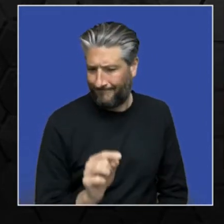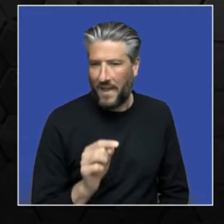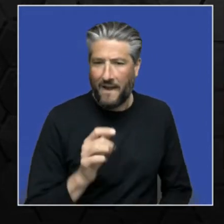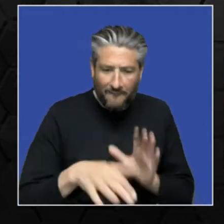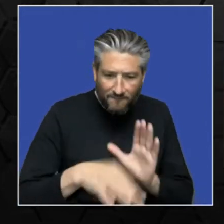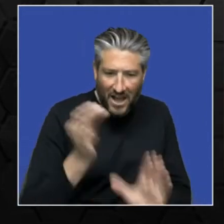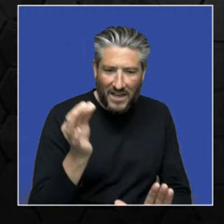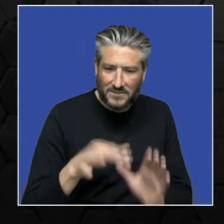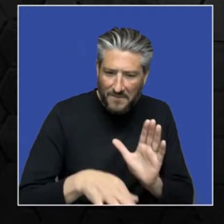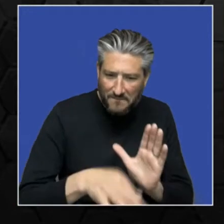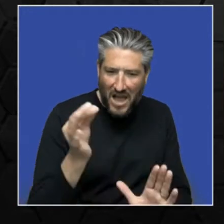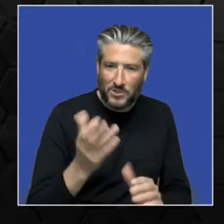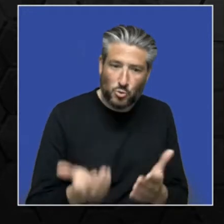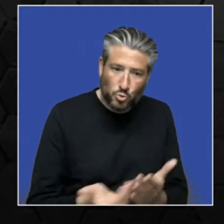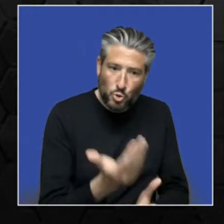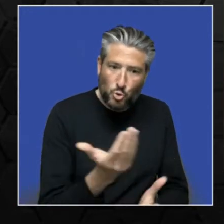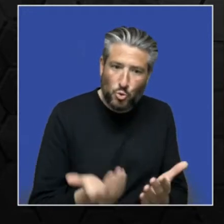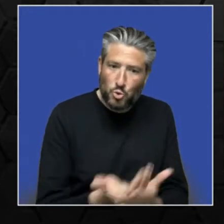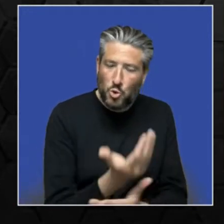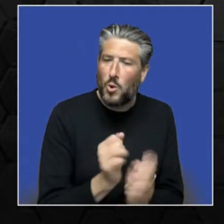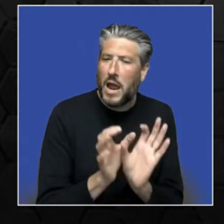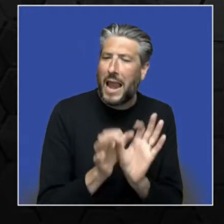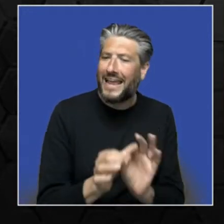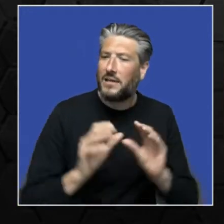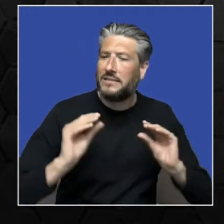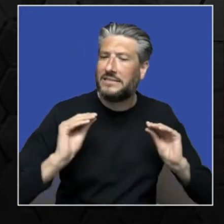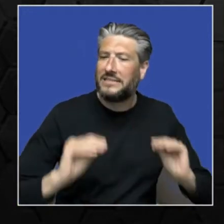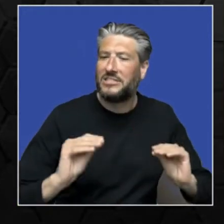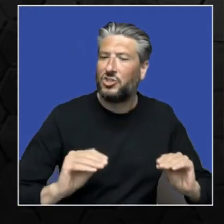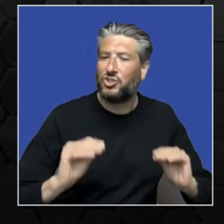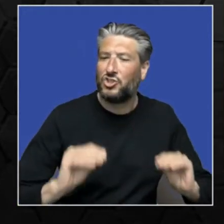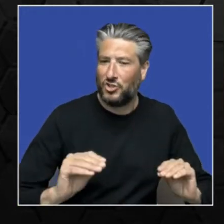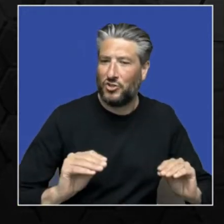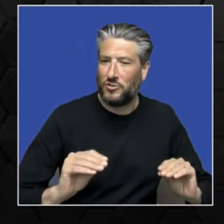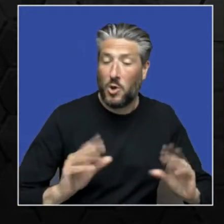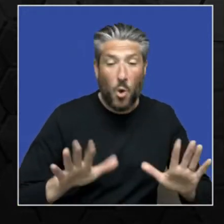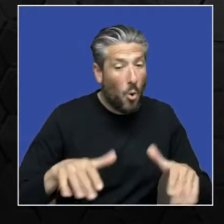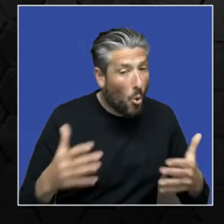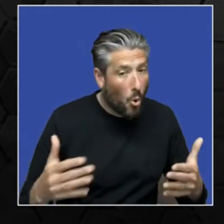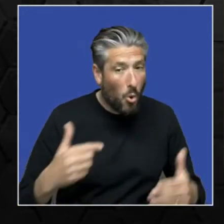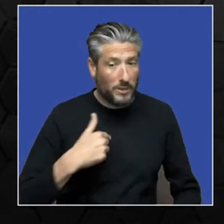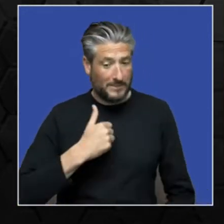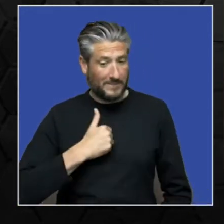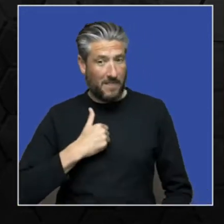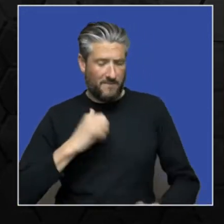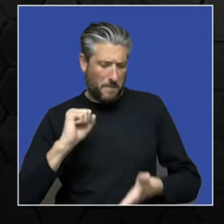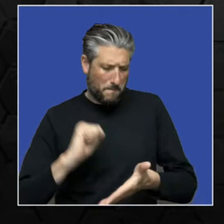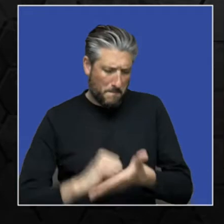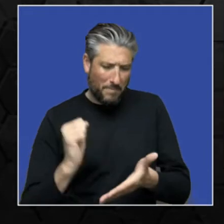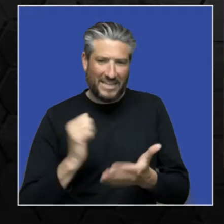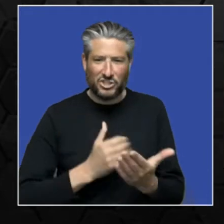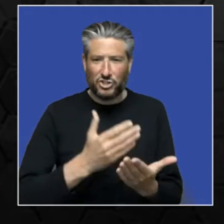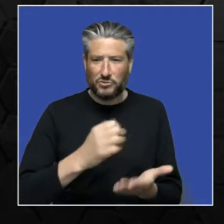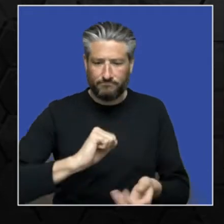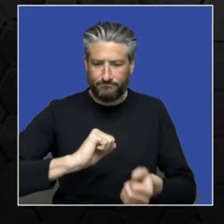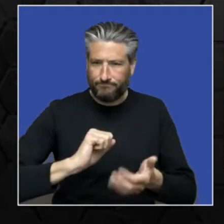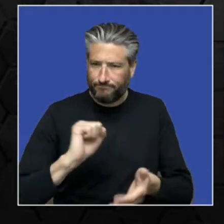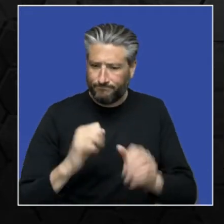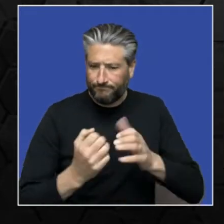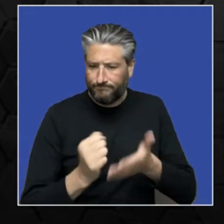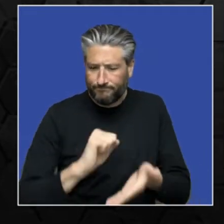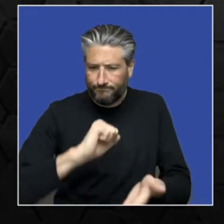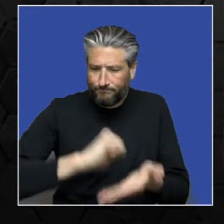educational purposes, the purpose of learning, getting new publications, right? But in industry, you get a sense of, a feeling